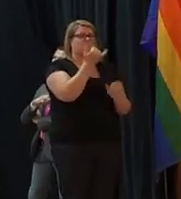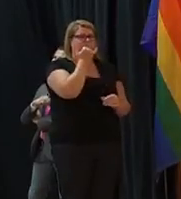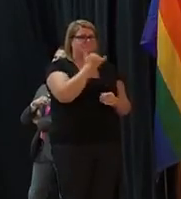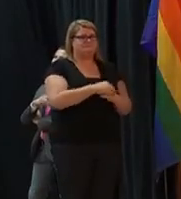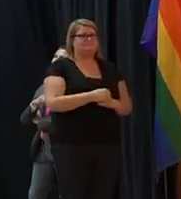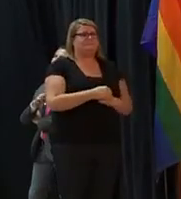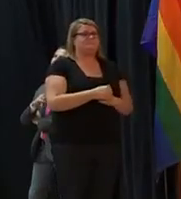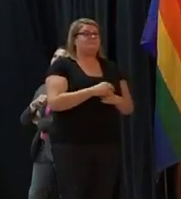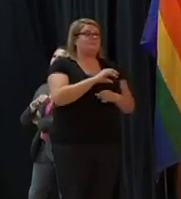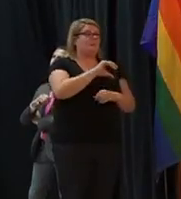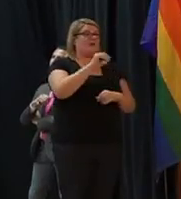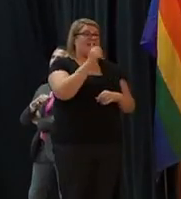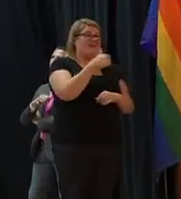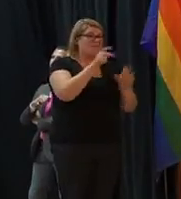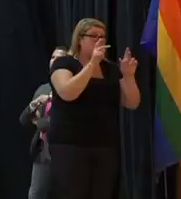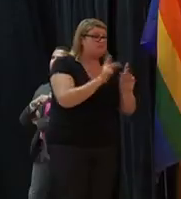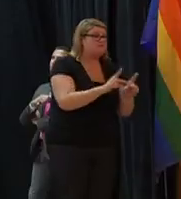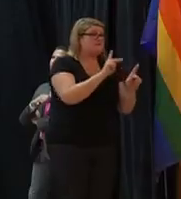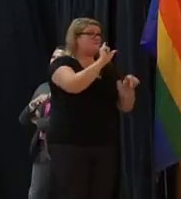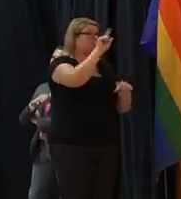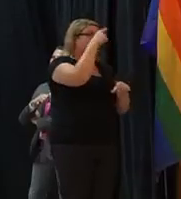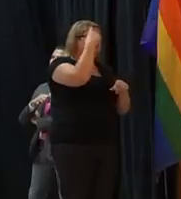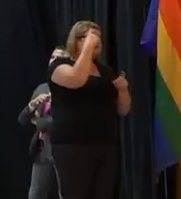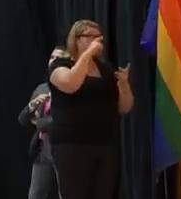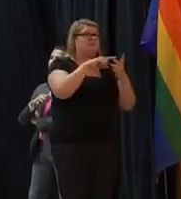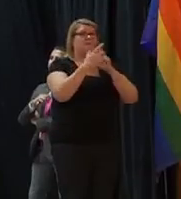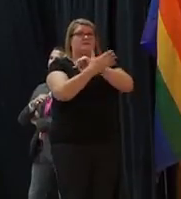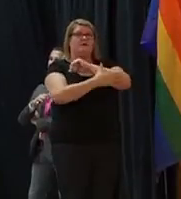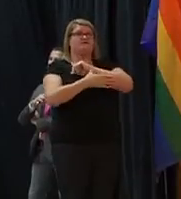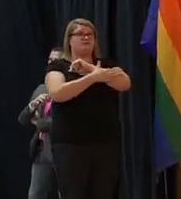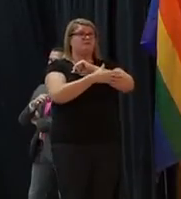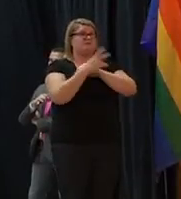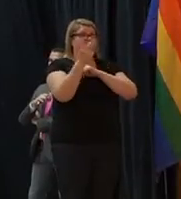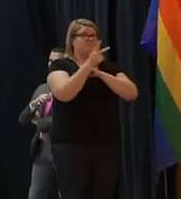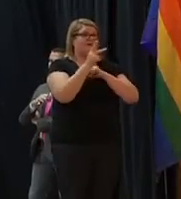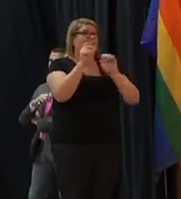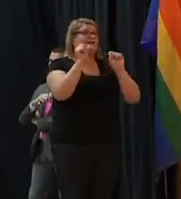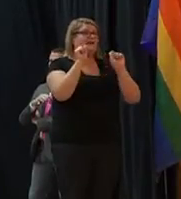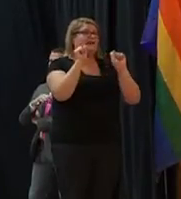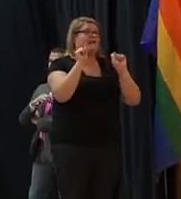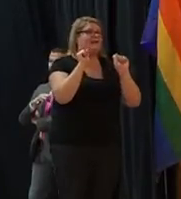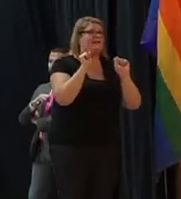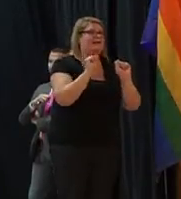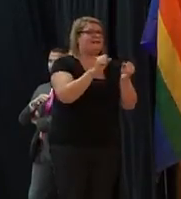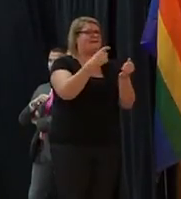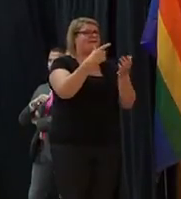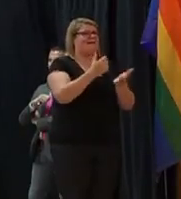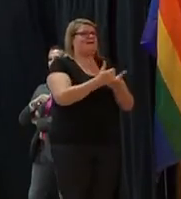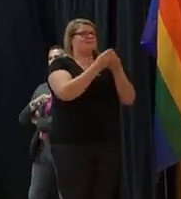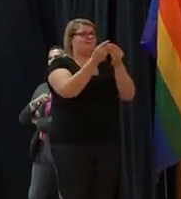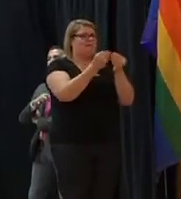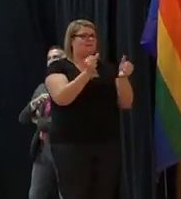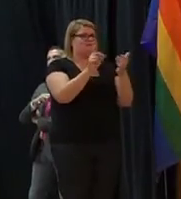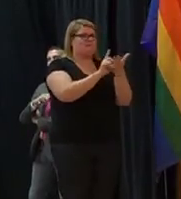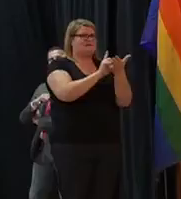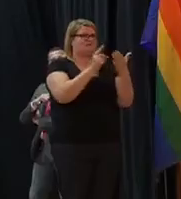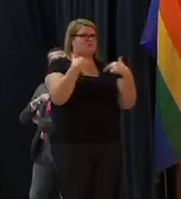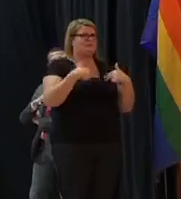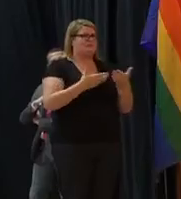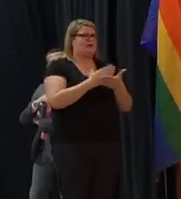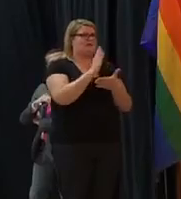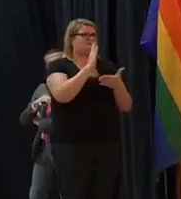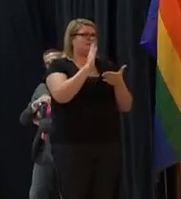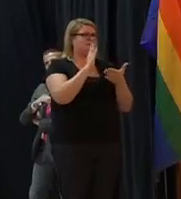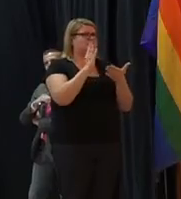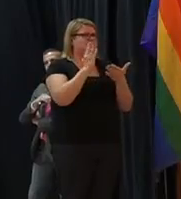one individual, government entity, or country can single-handedly address discrimination and human rights